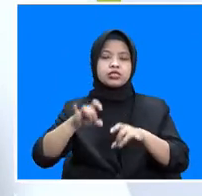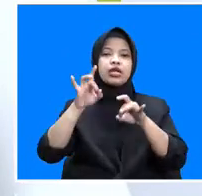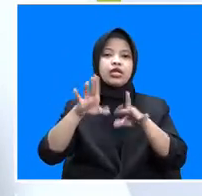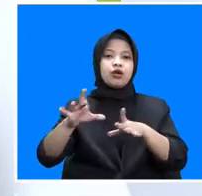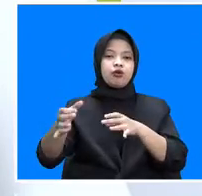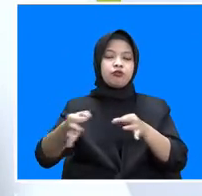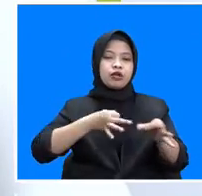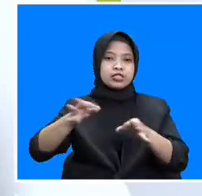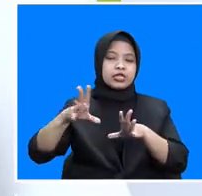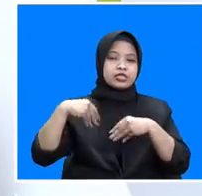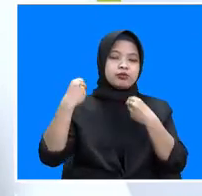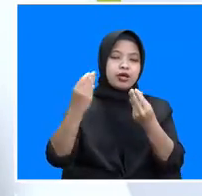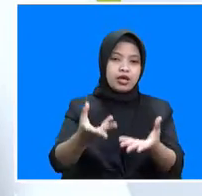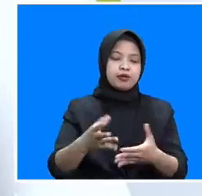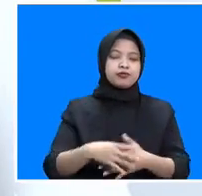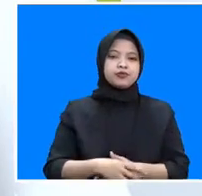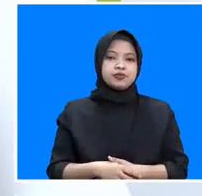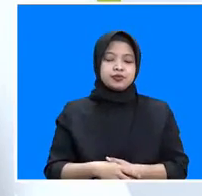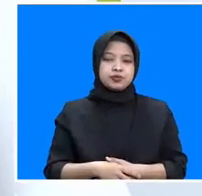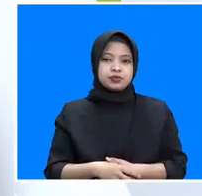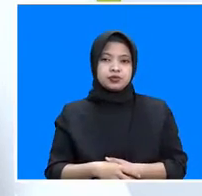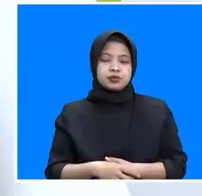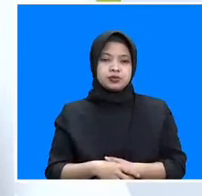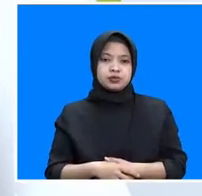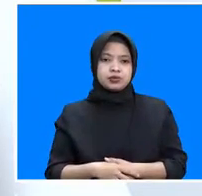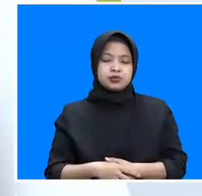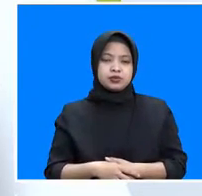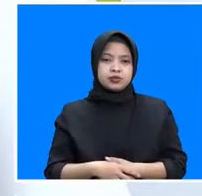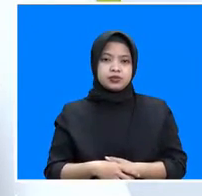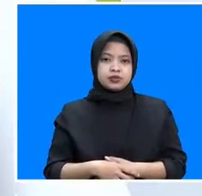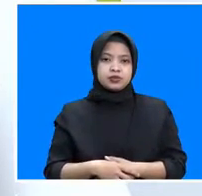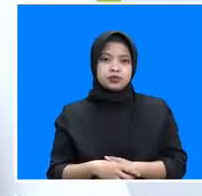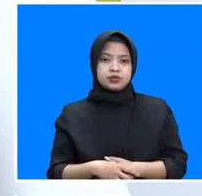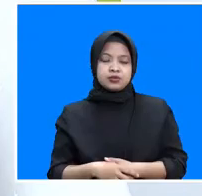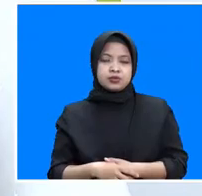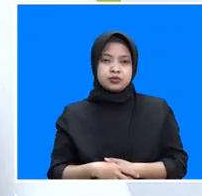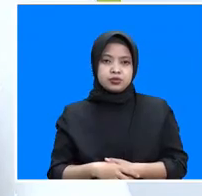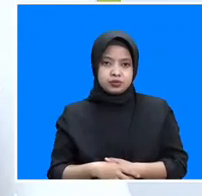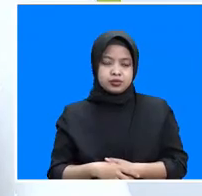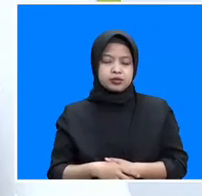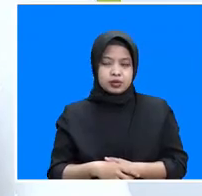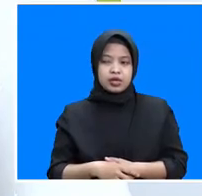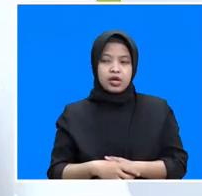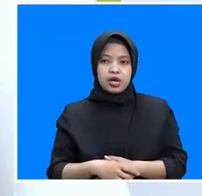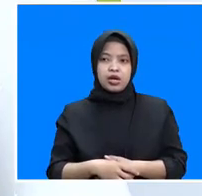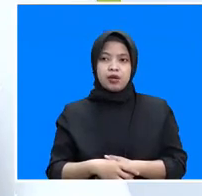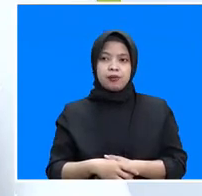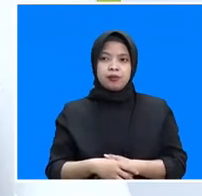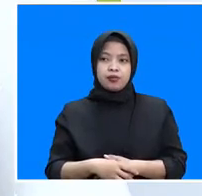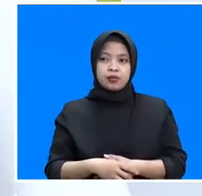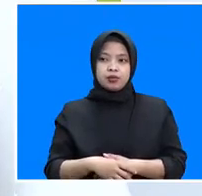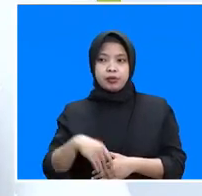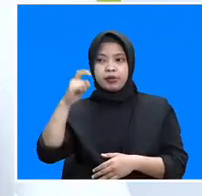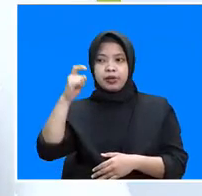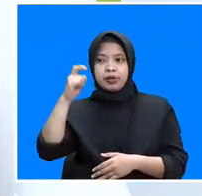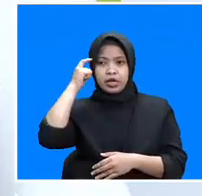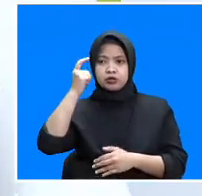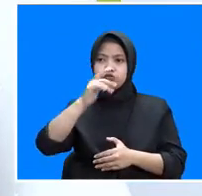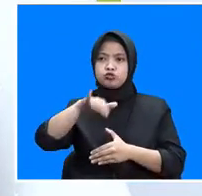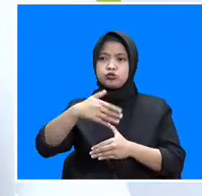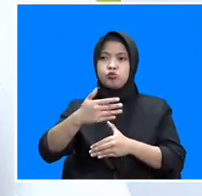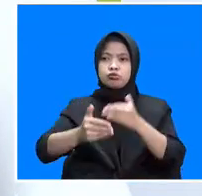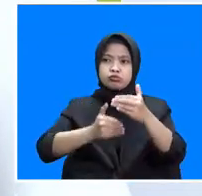schools. So things around providing regular testing and free regular testing for teachers and